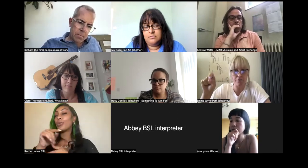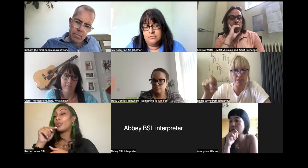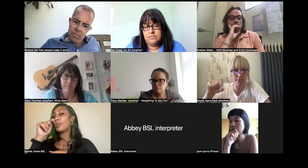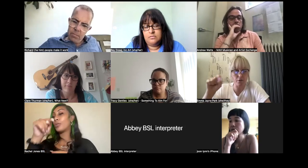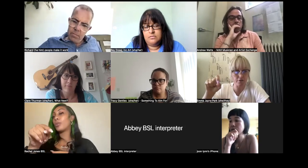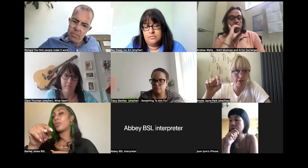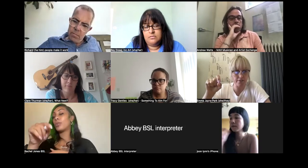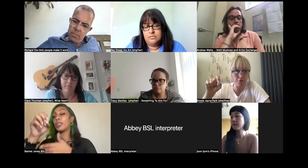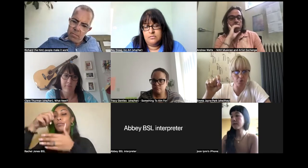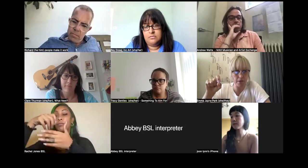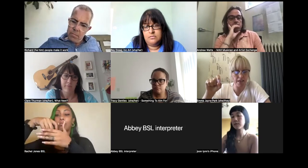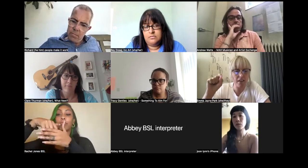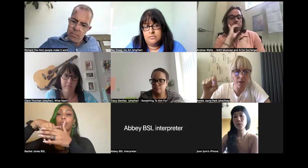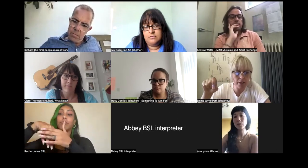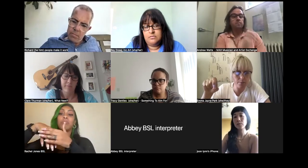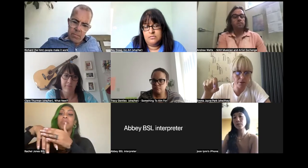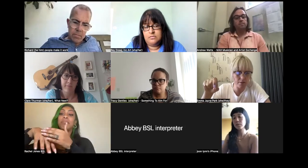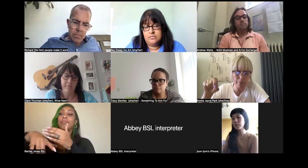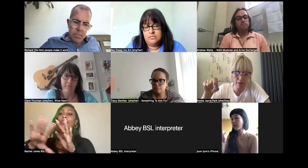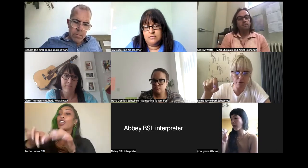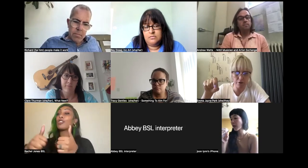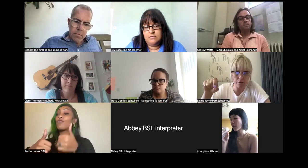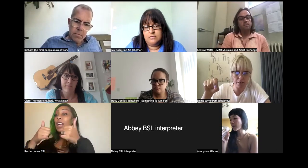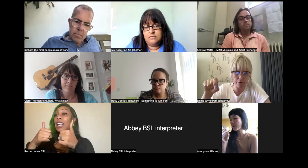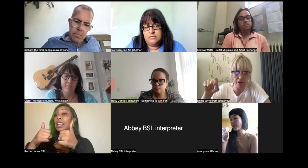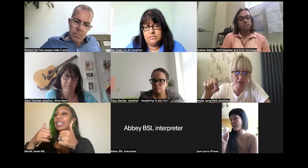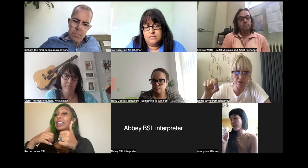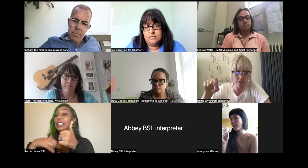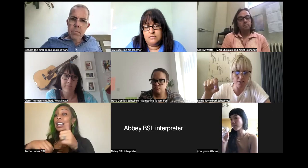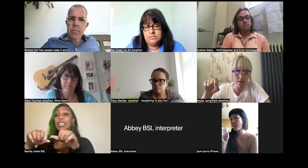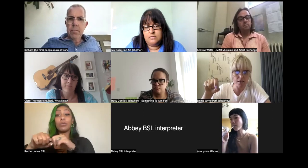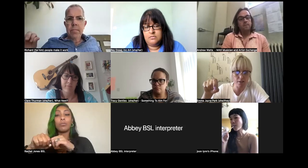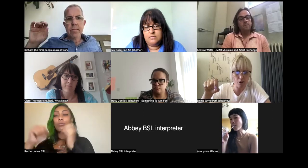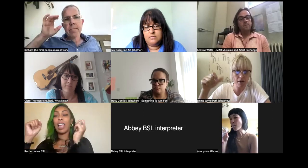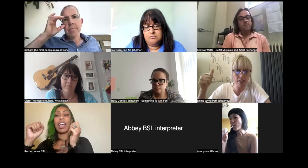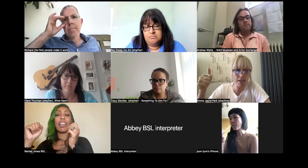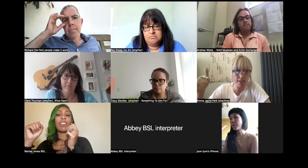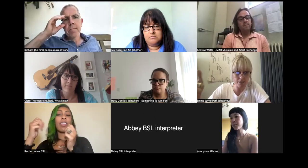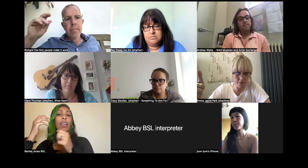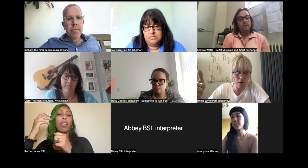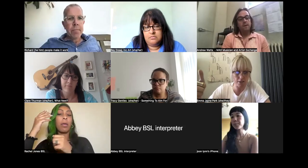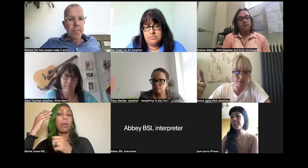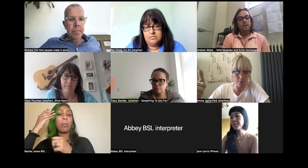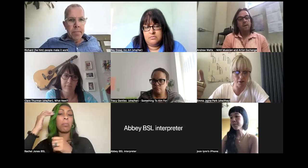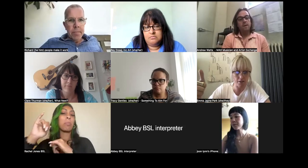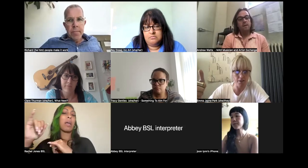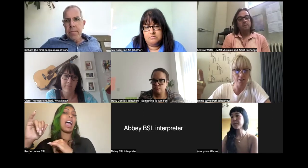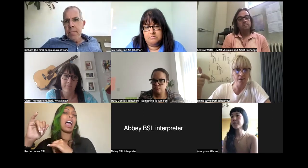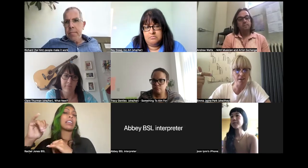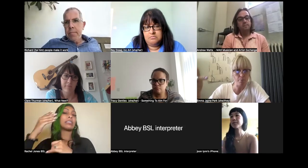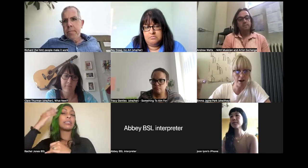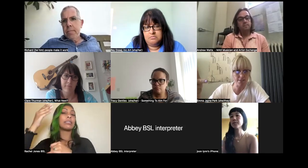trickle-down effect is not as great as it should be. I think we need to bust the myth of the trickle-down effect. economically, it does not actually